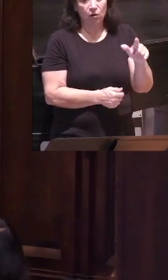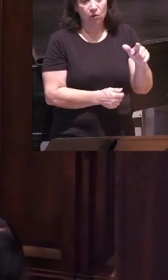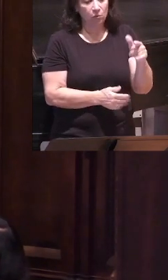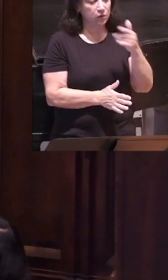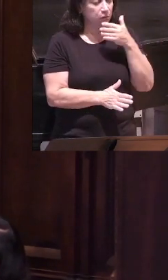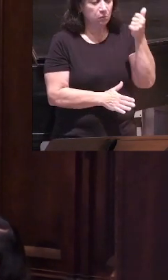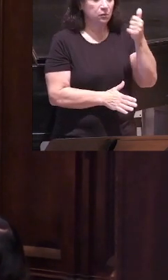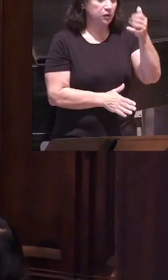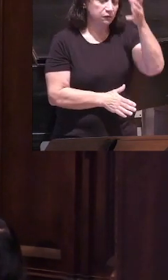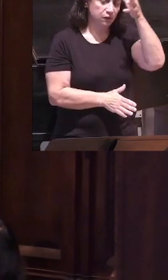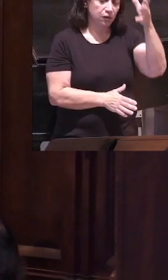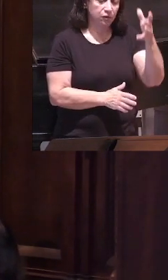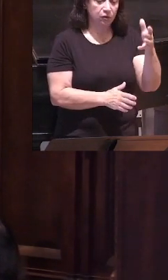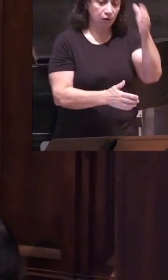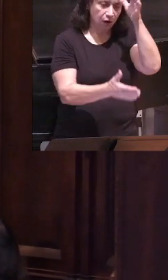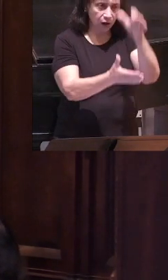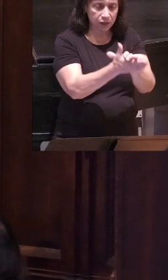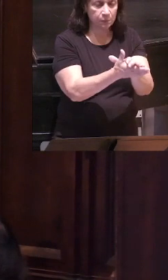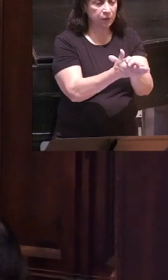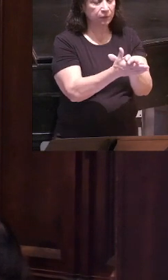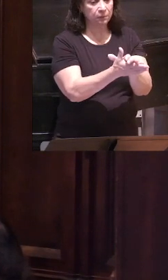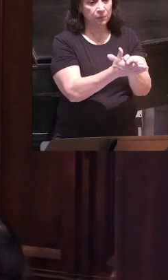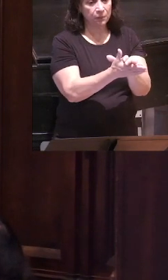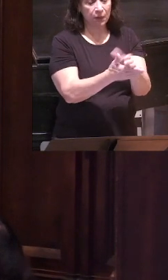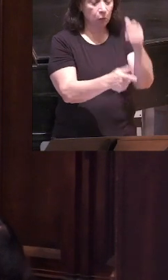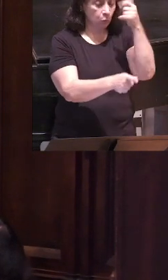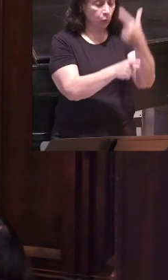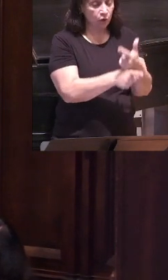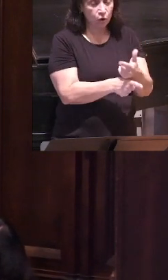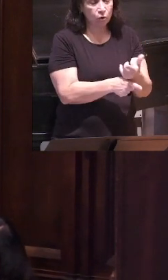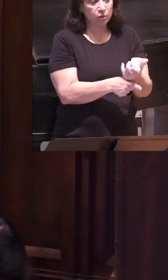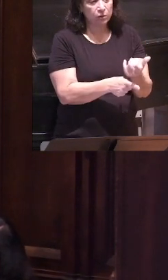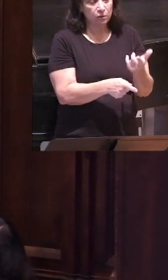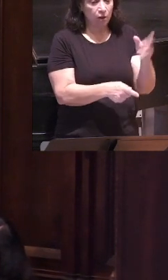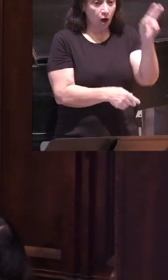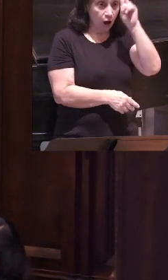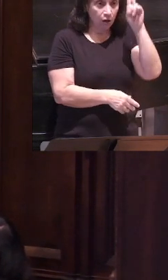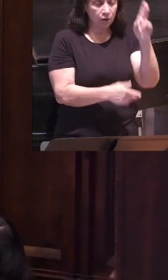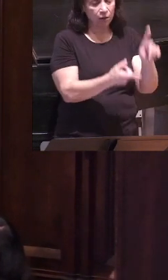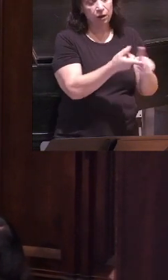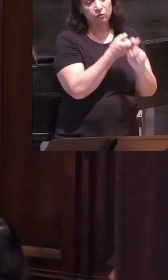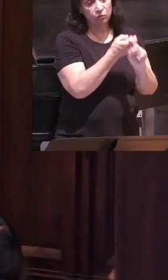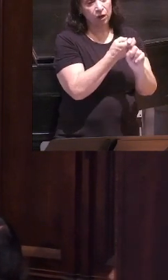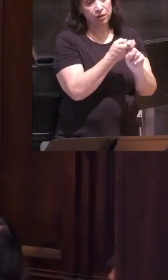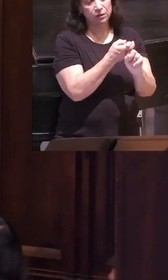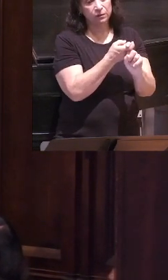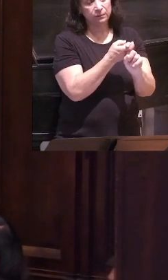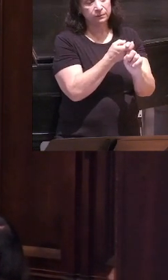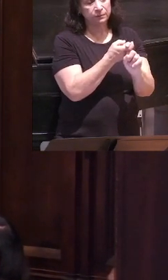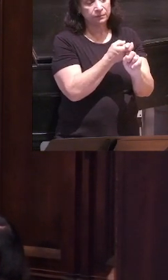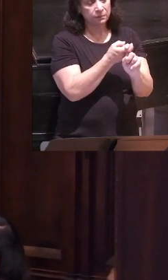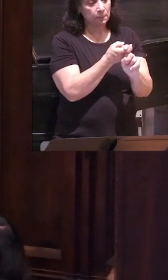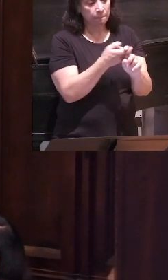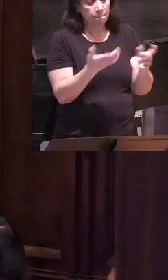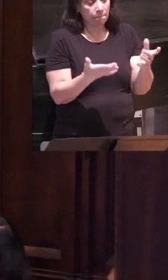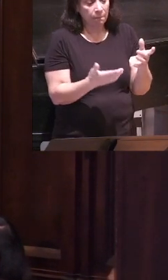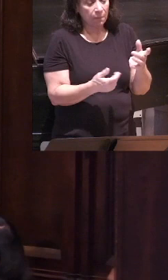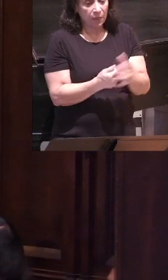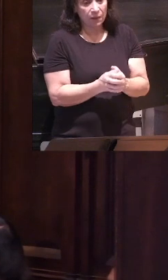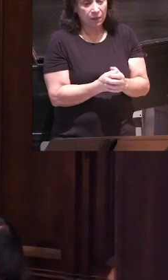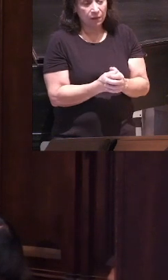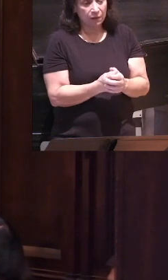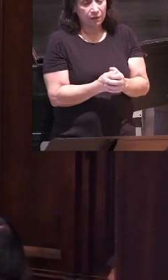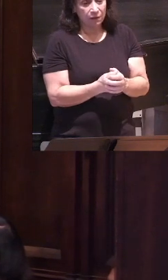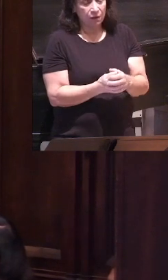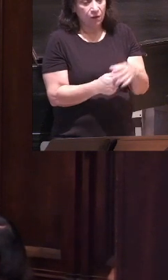father, husband, brother, uncle, and friend we could have even known to